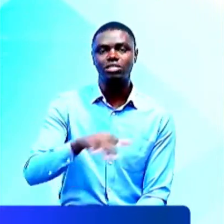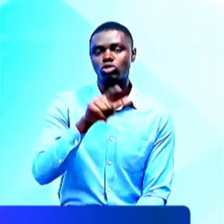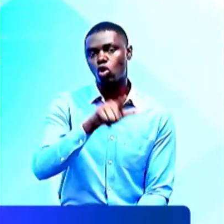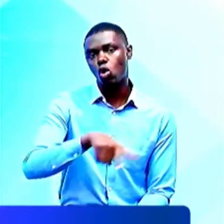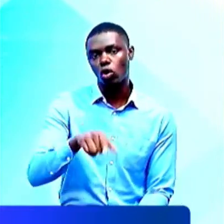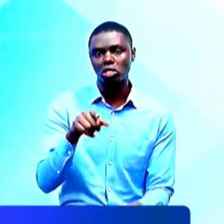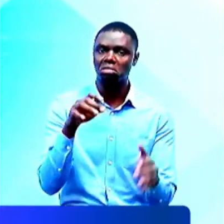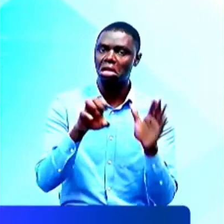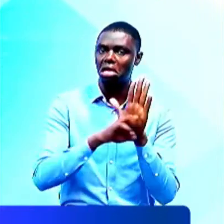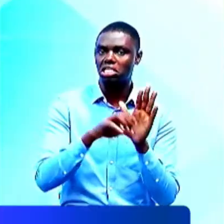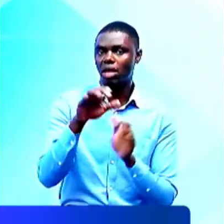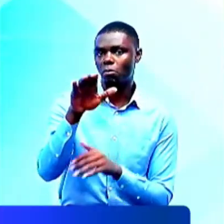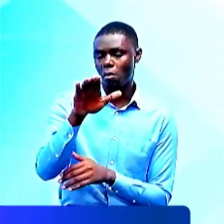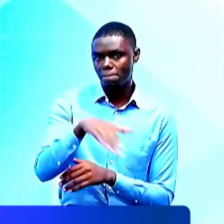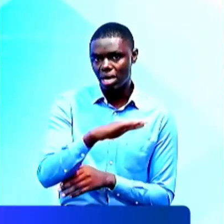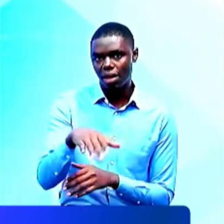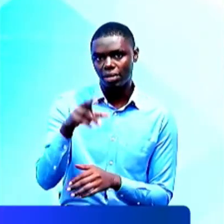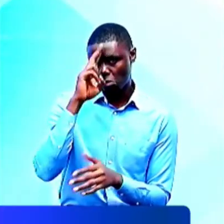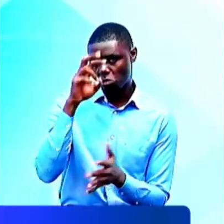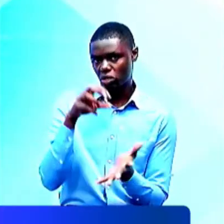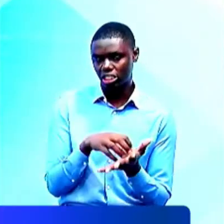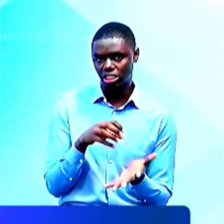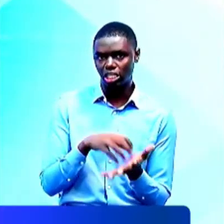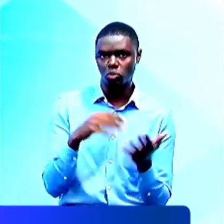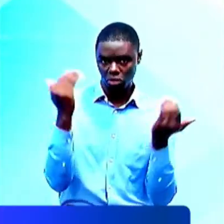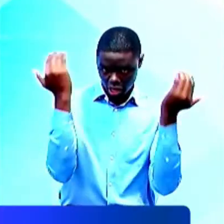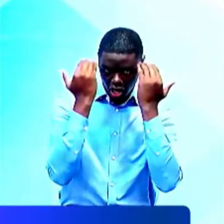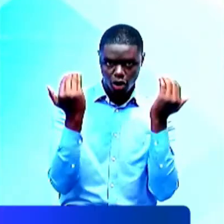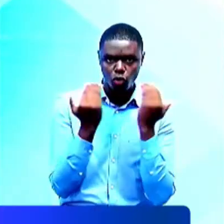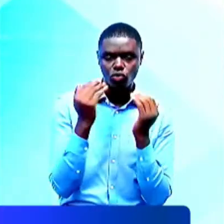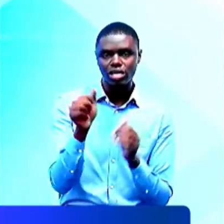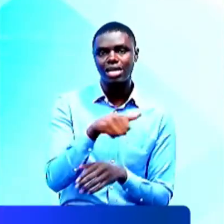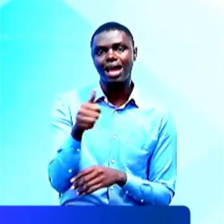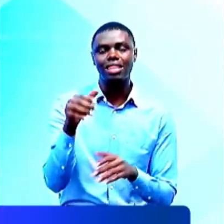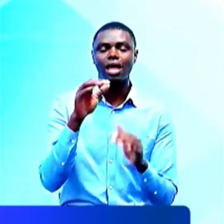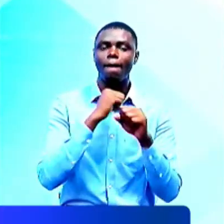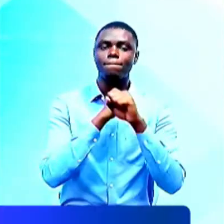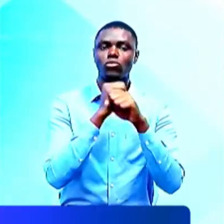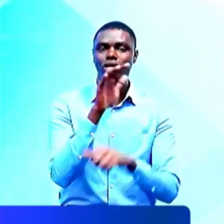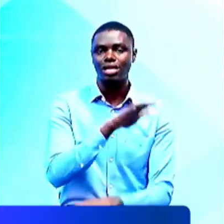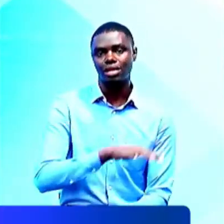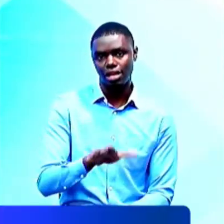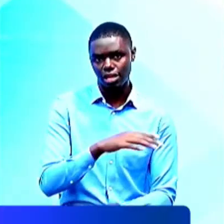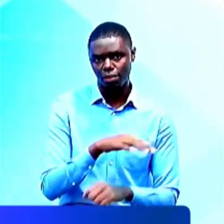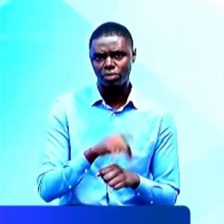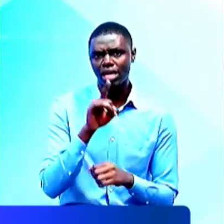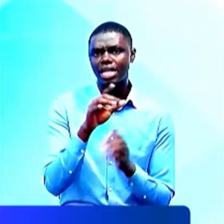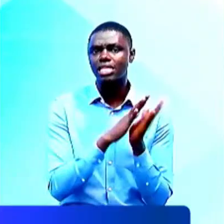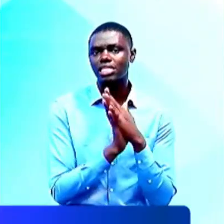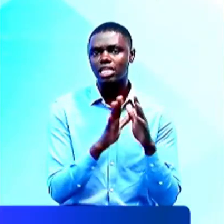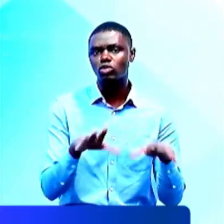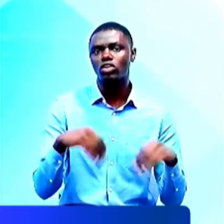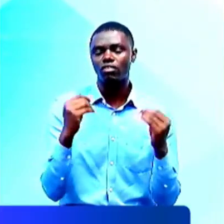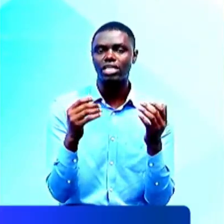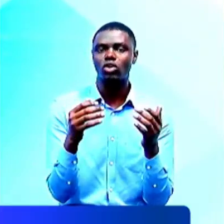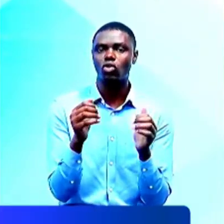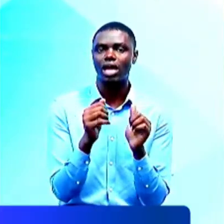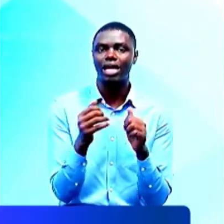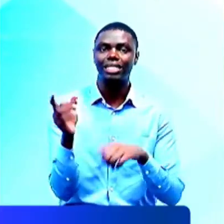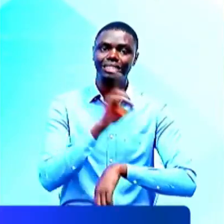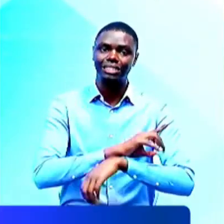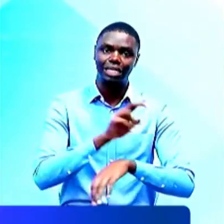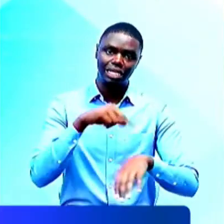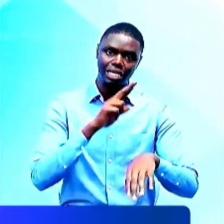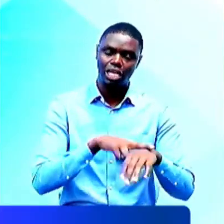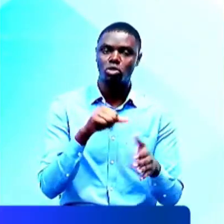as Parliament, police stations, courts, and other protected areas. This is a story that you'll find in the Daily Nation